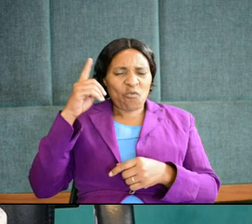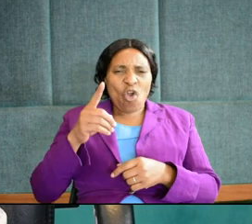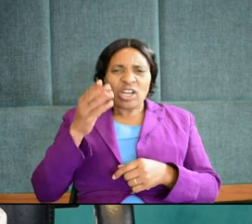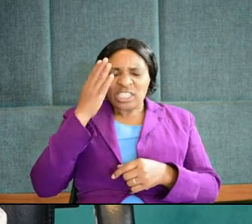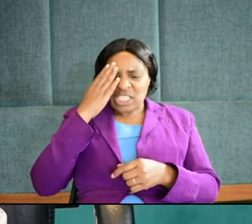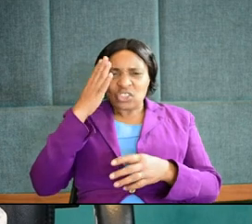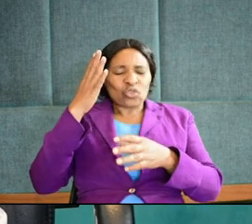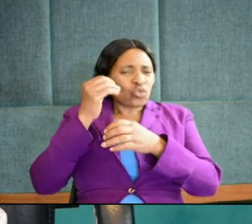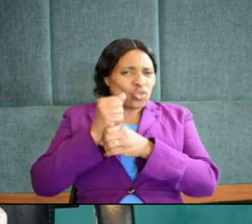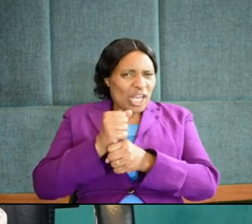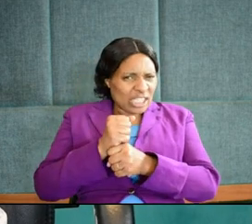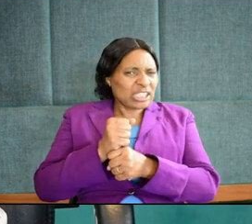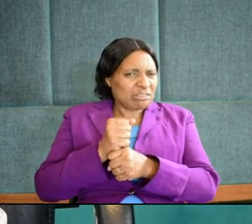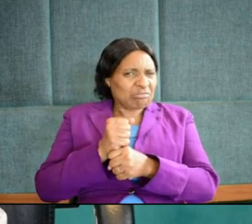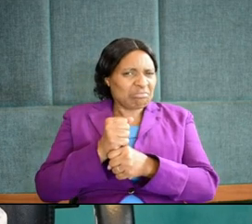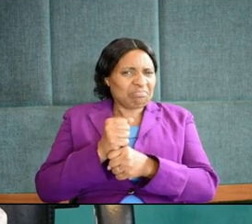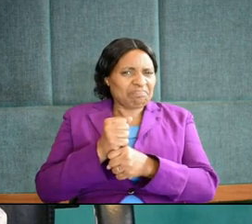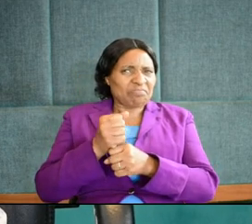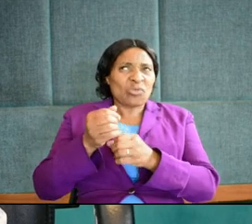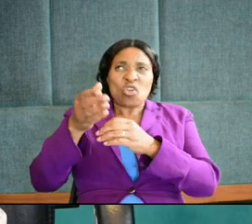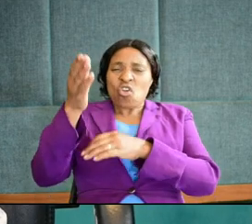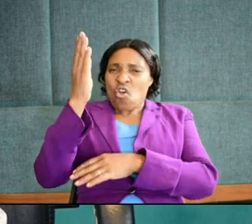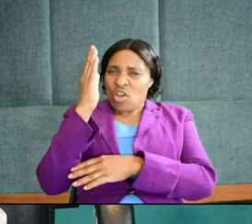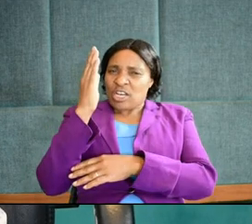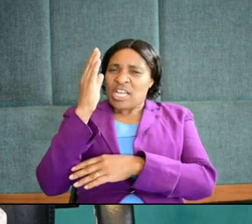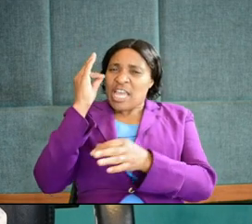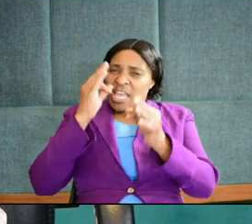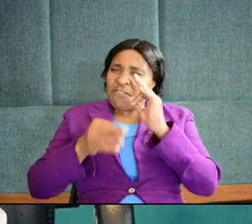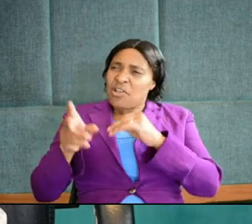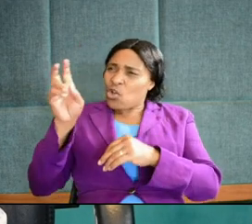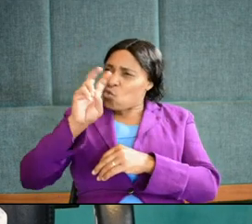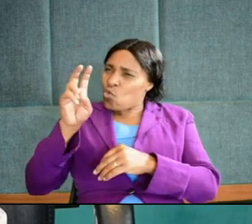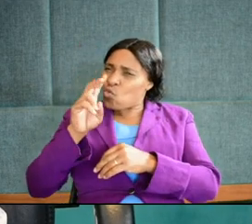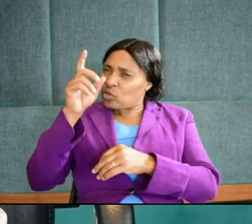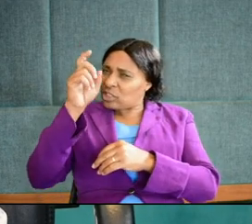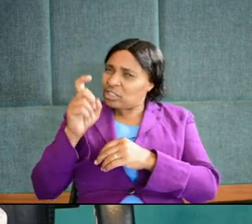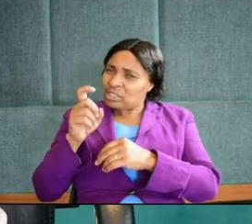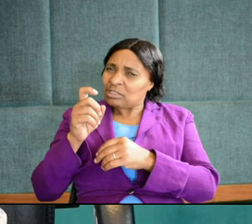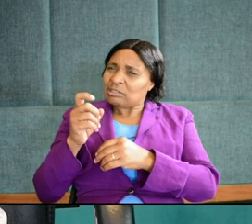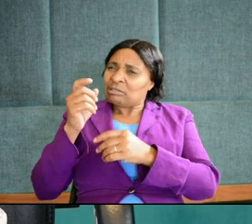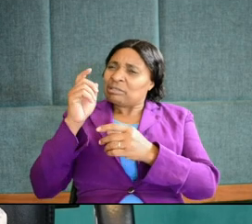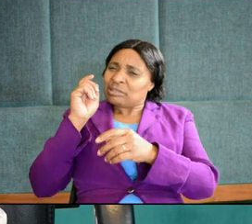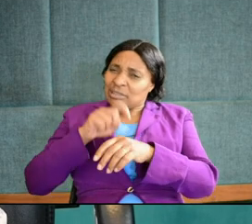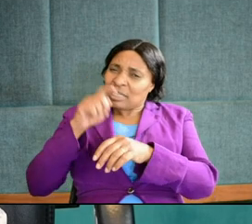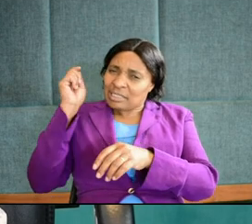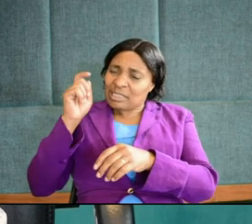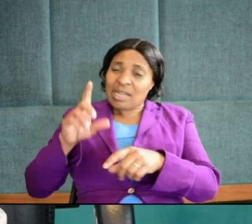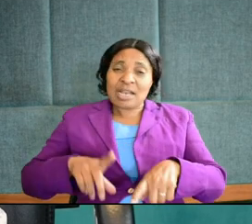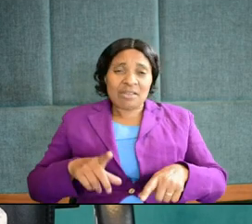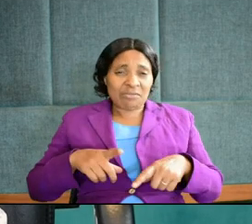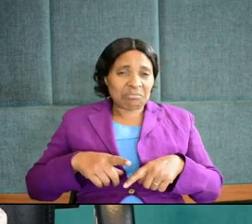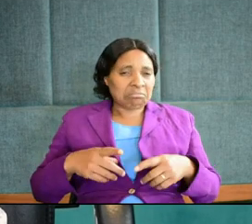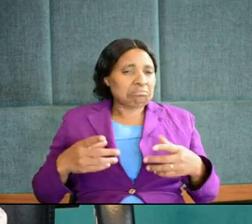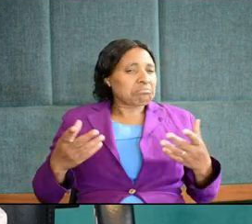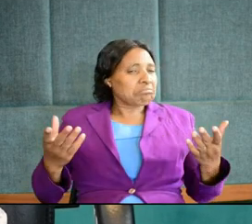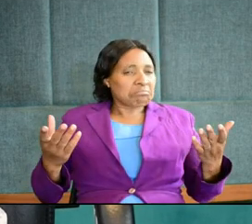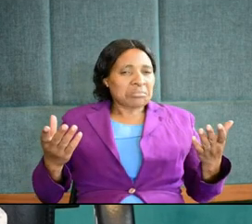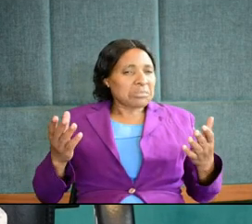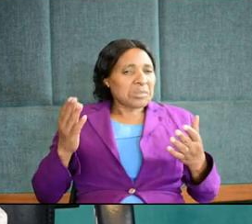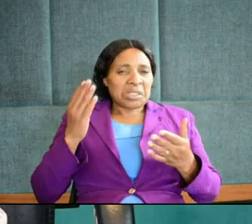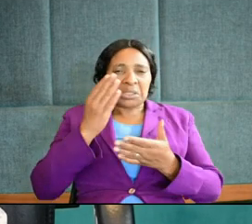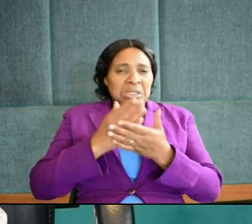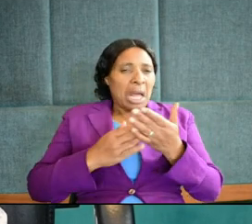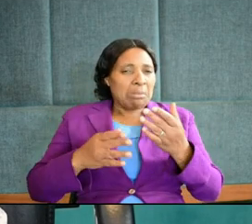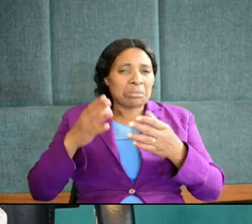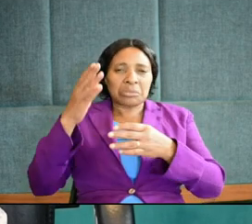to trust God. That if they look at the snake, they would live. But some didn't trust God to